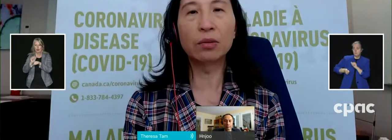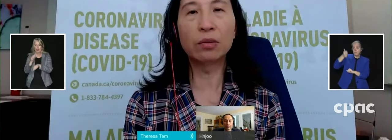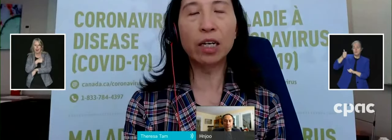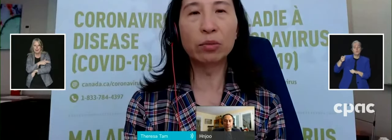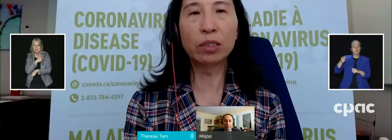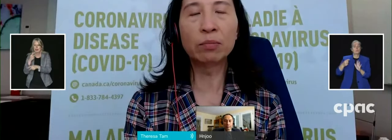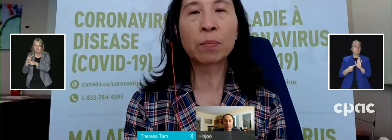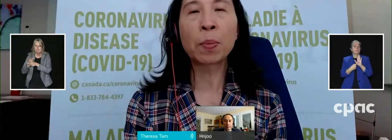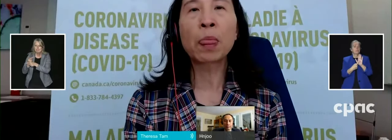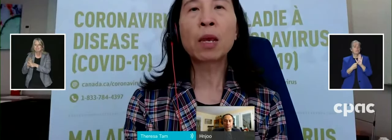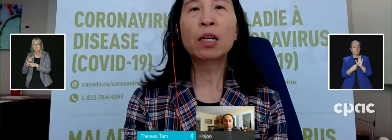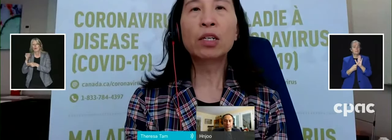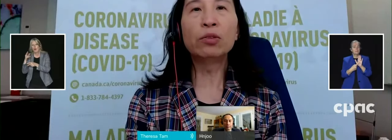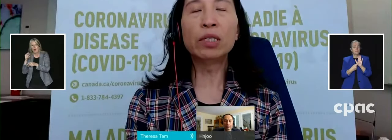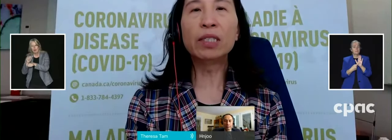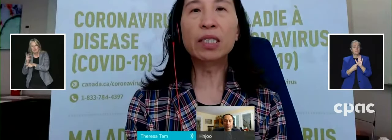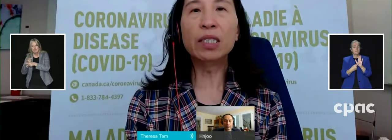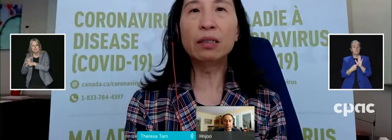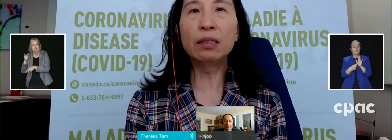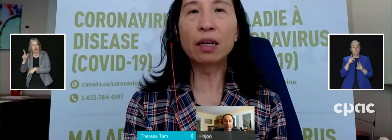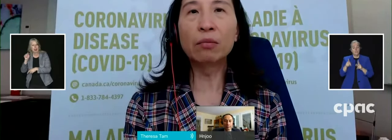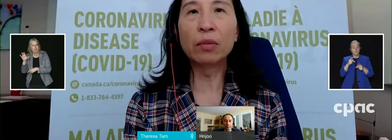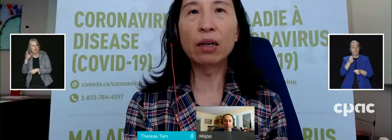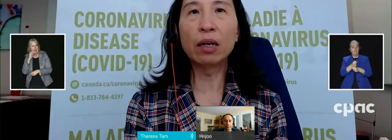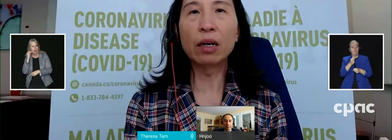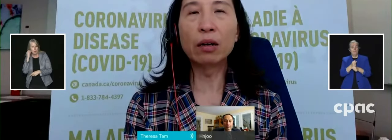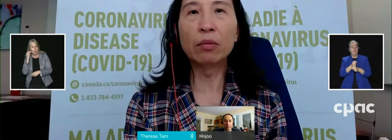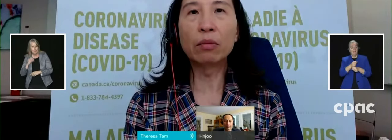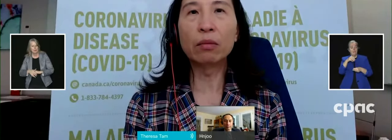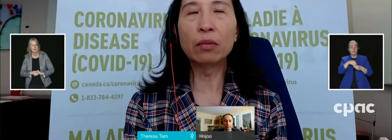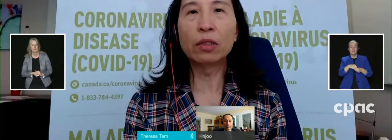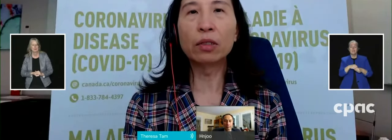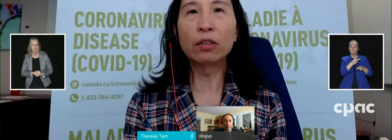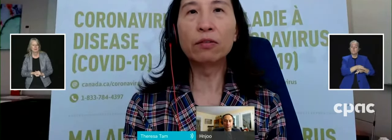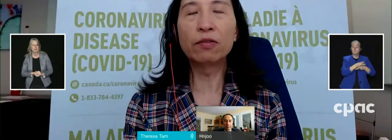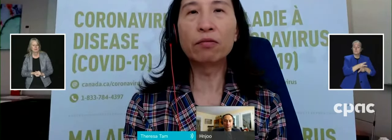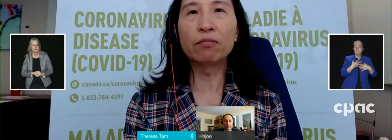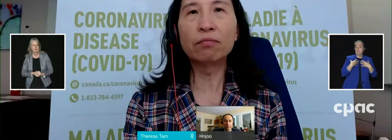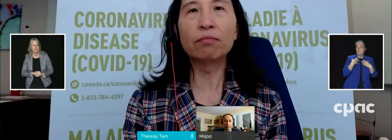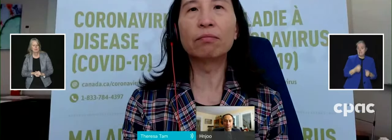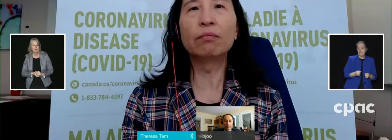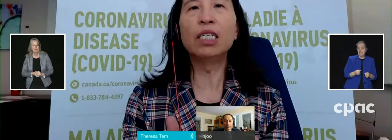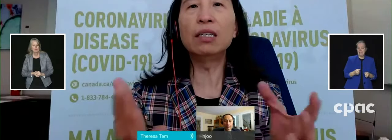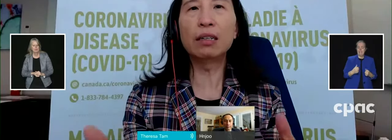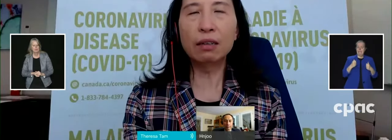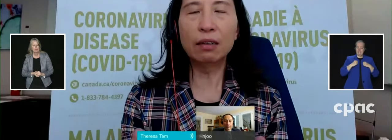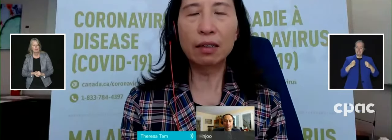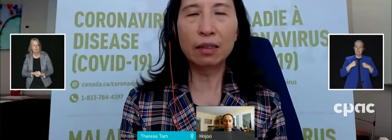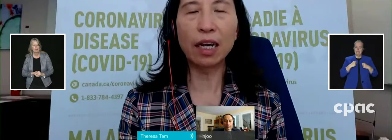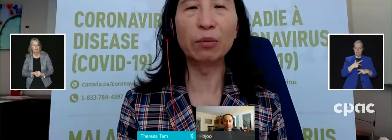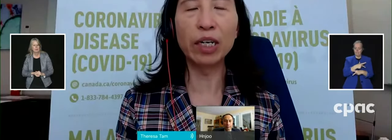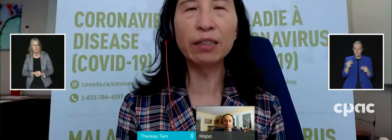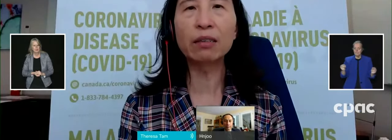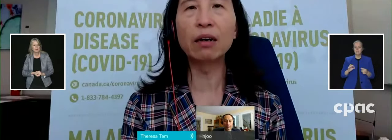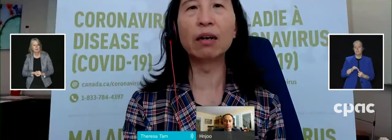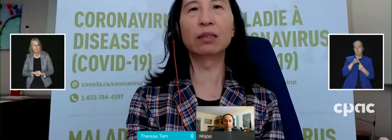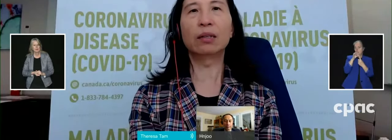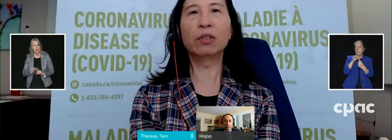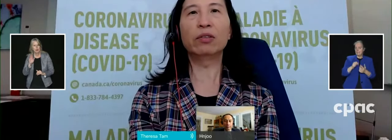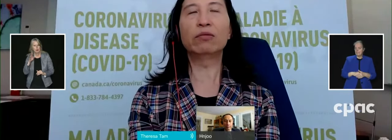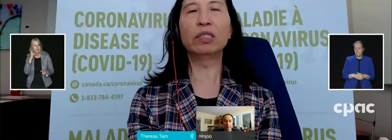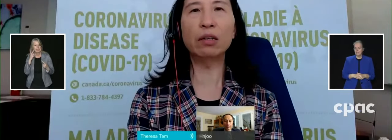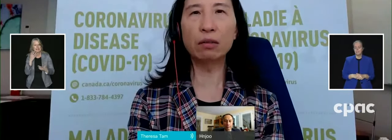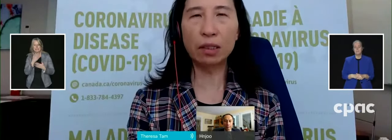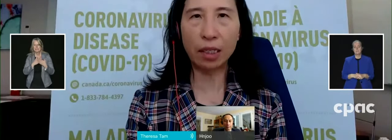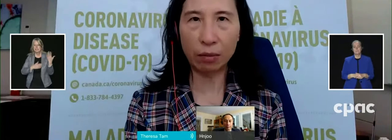the long-term care homes. You would have seen some sort of media sound bites on